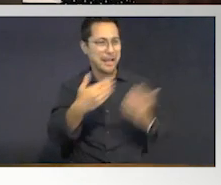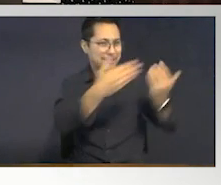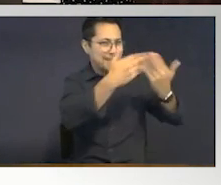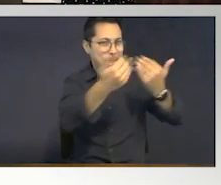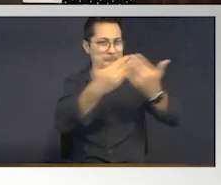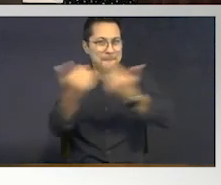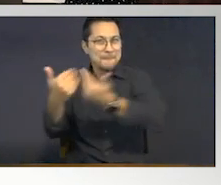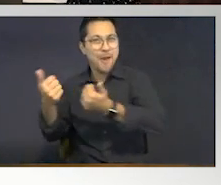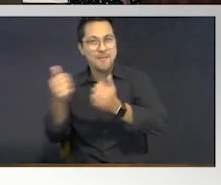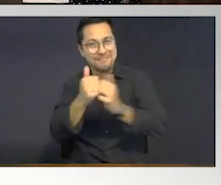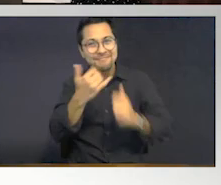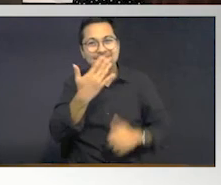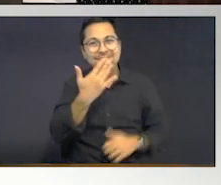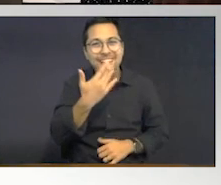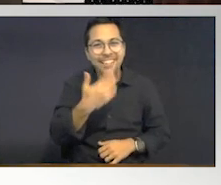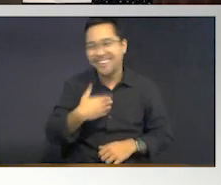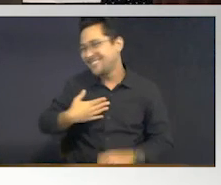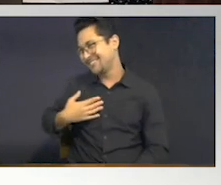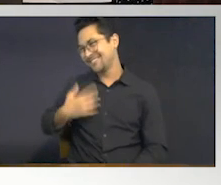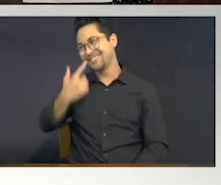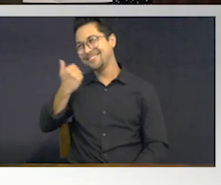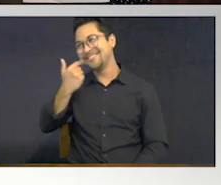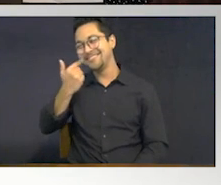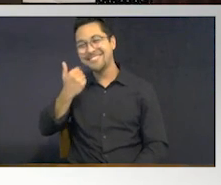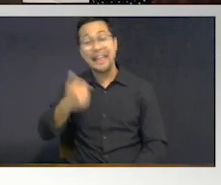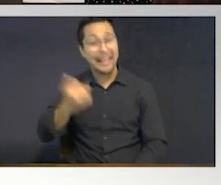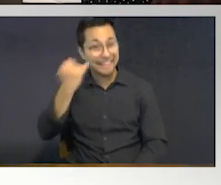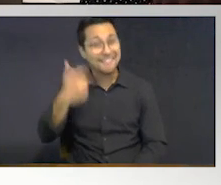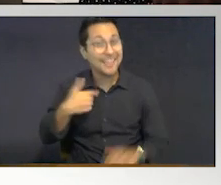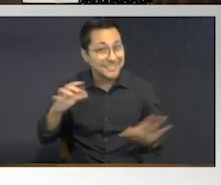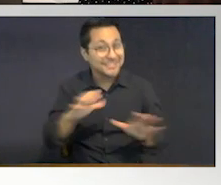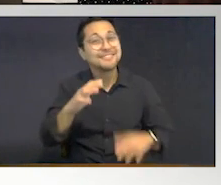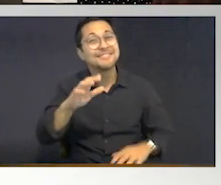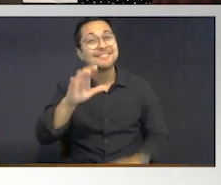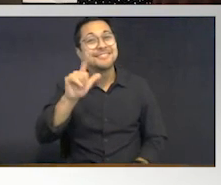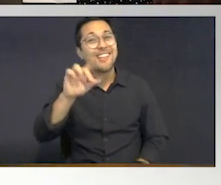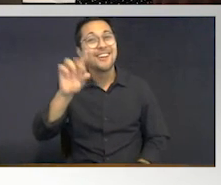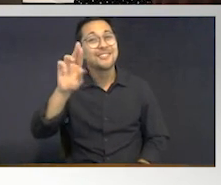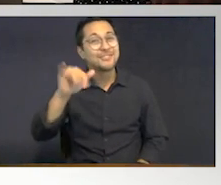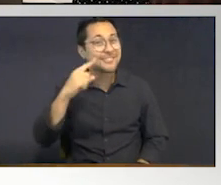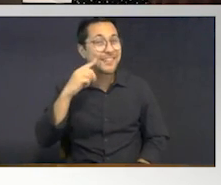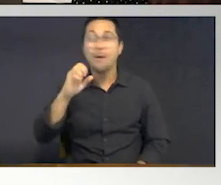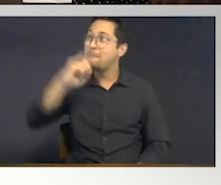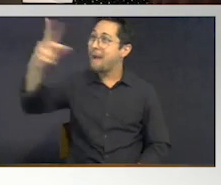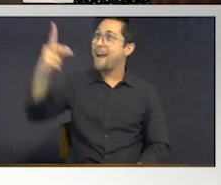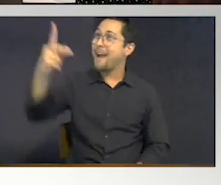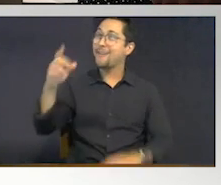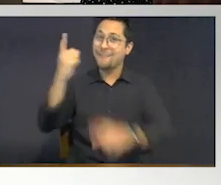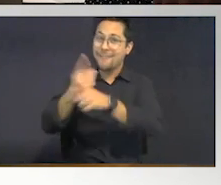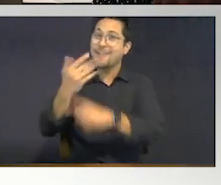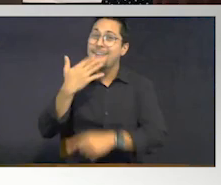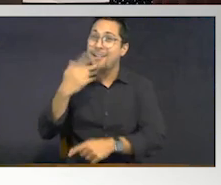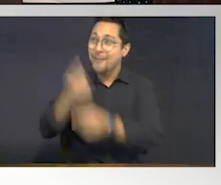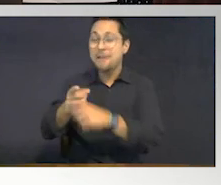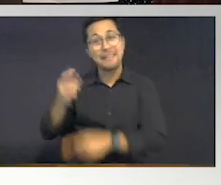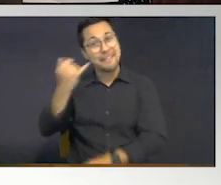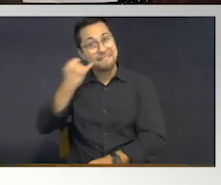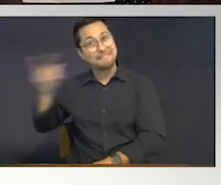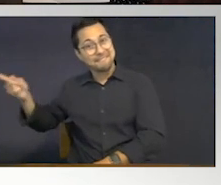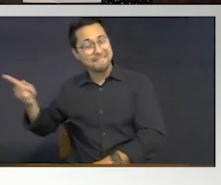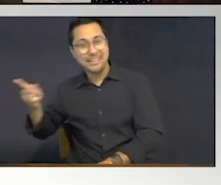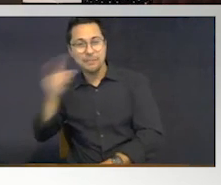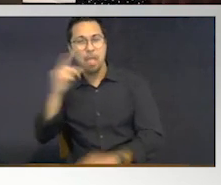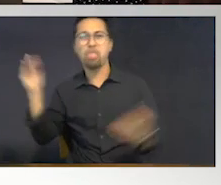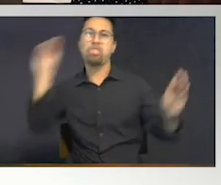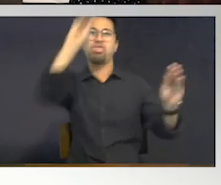the colors together. And when I do laundry, they go back in the right color, right? When he does it, not so much. But you